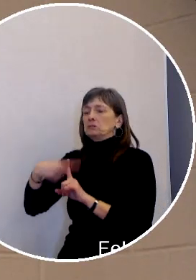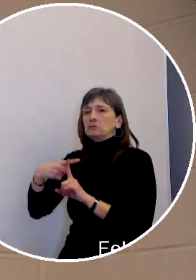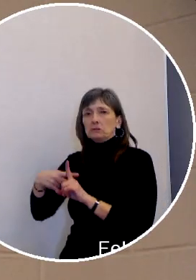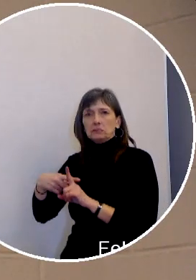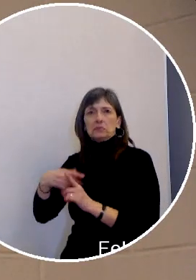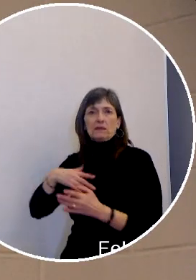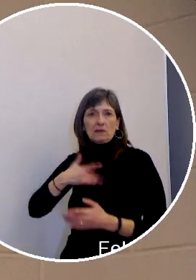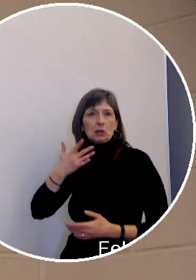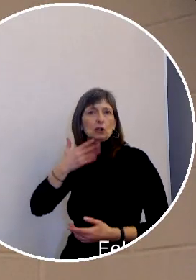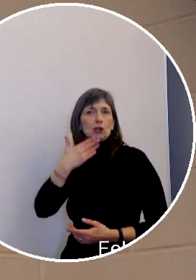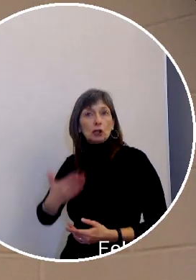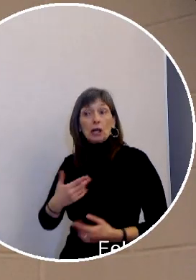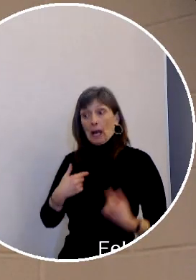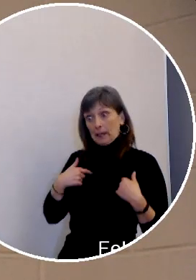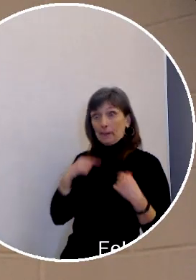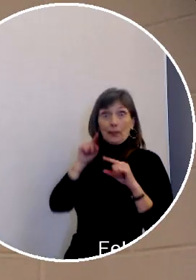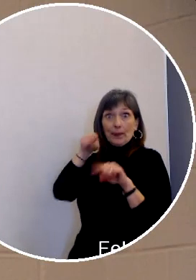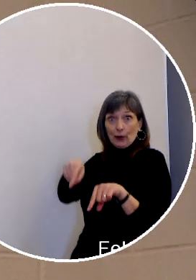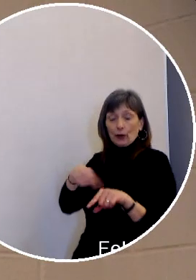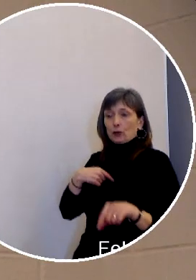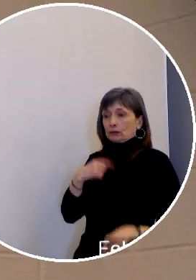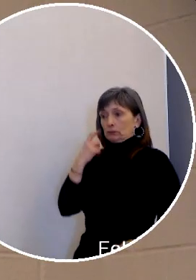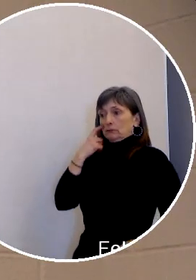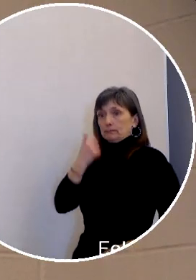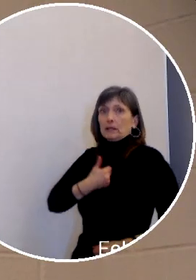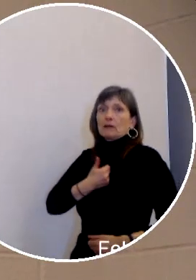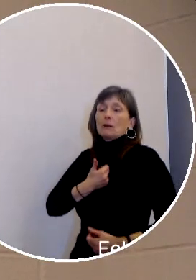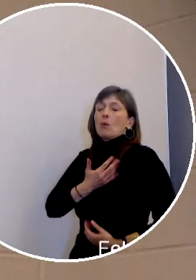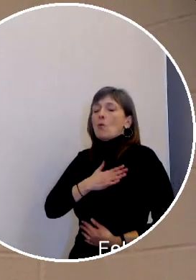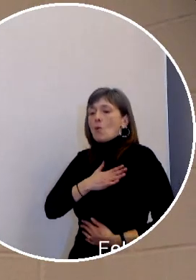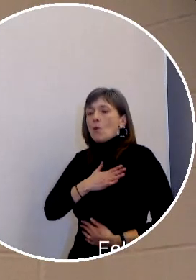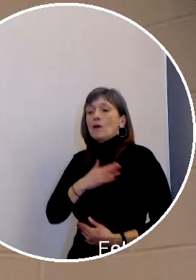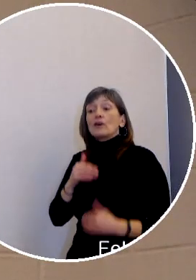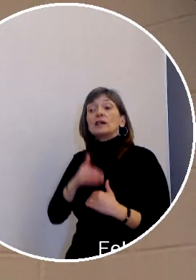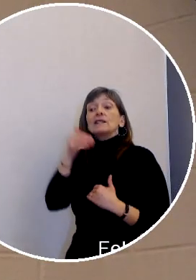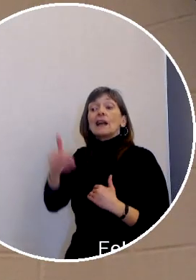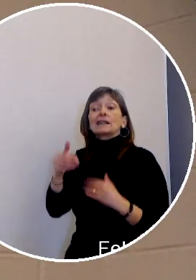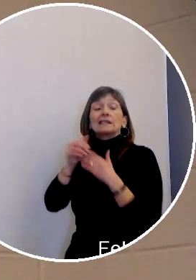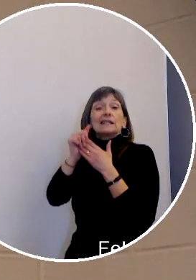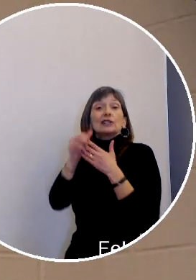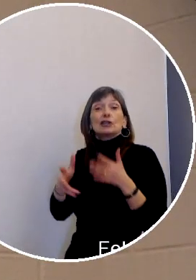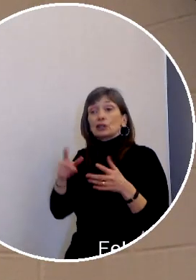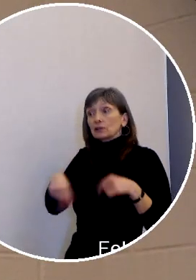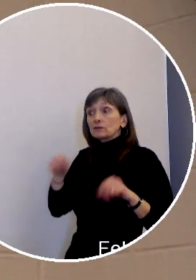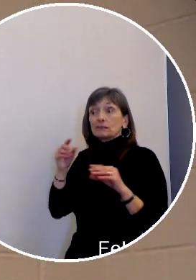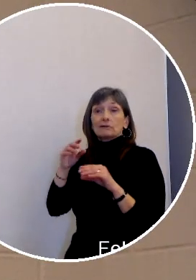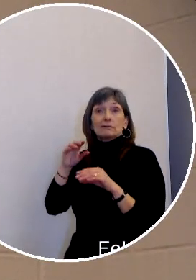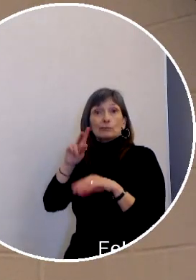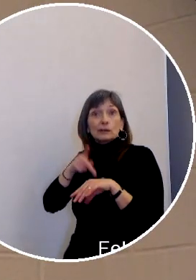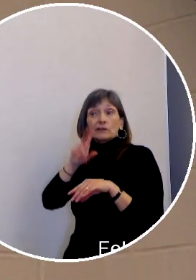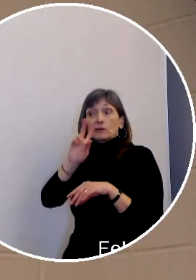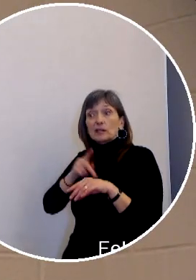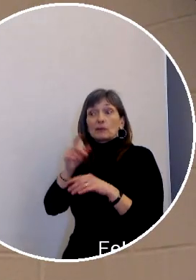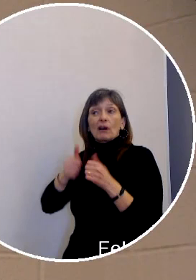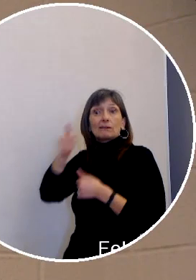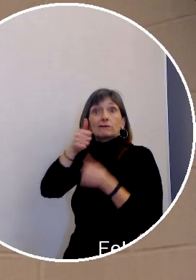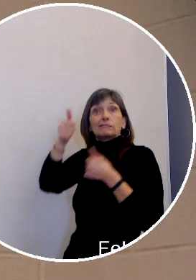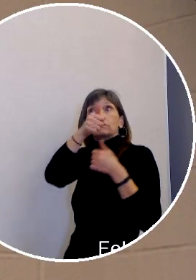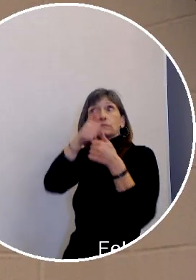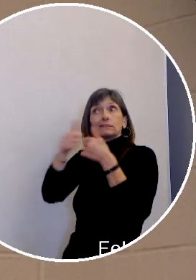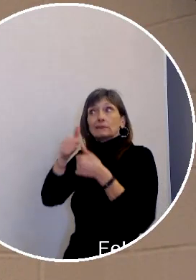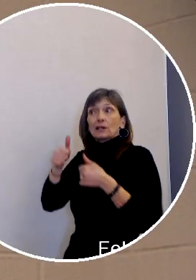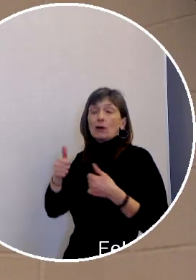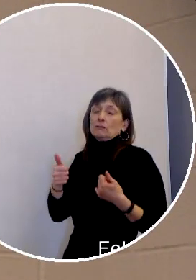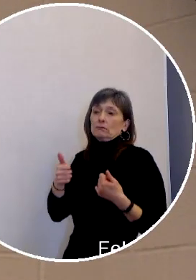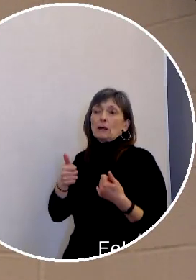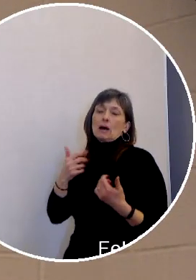room. And having witnessed it, I have to say I'm very pleased about the next generation of leaders that we're injecting into the Newfoundland